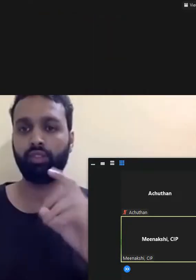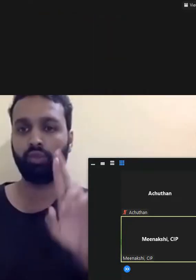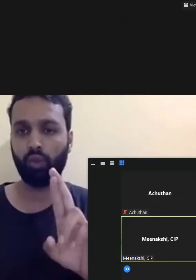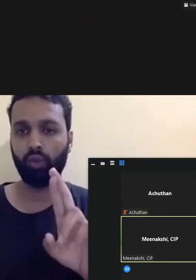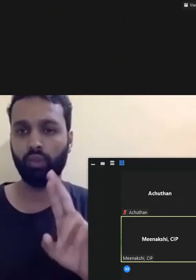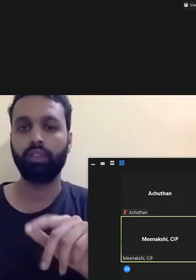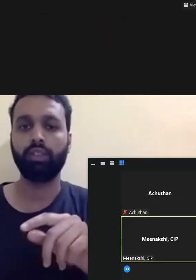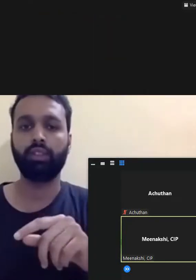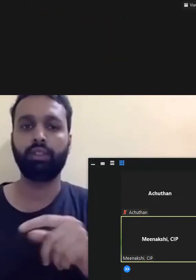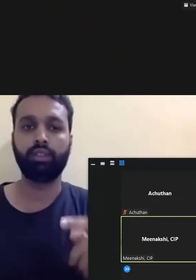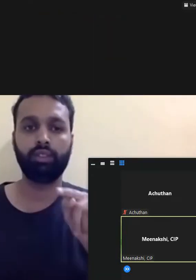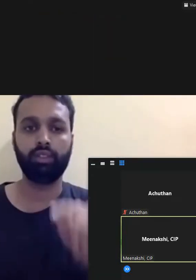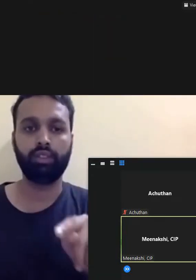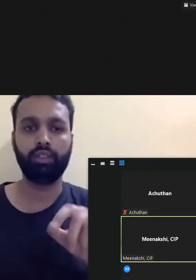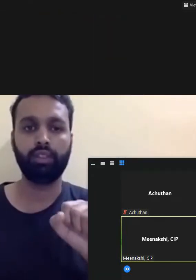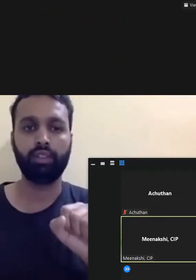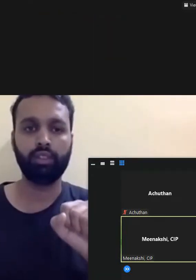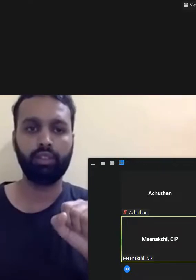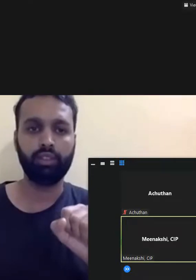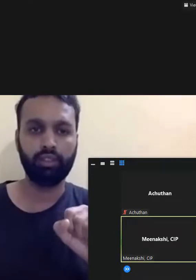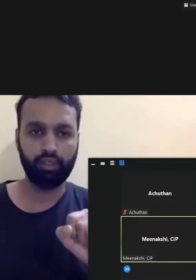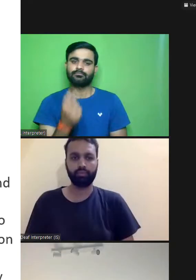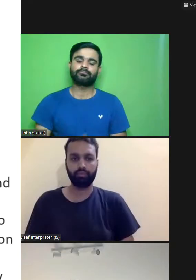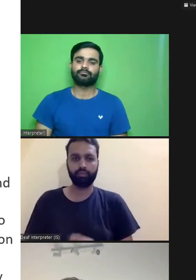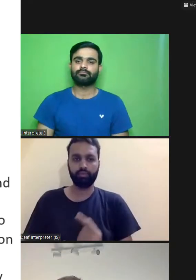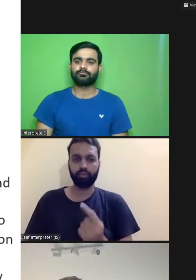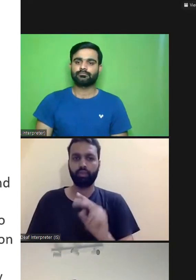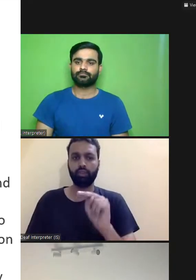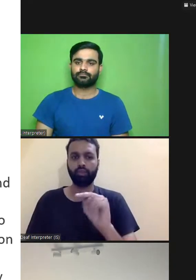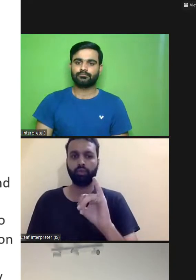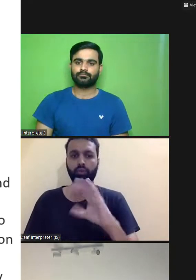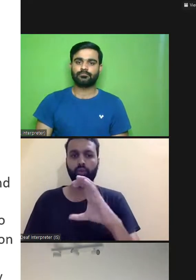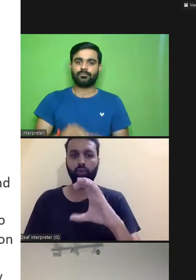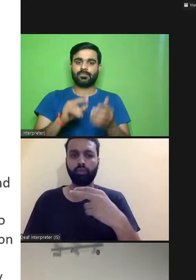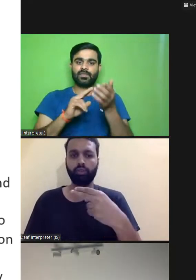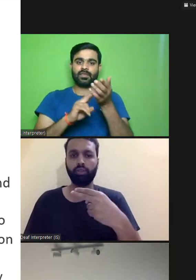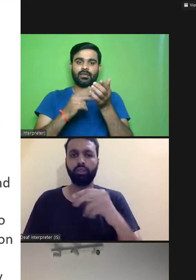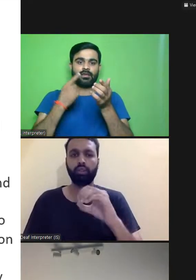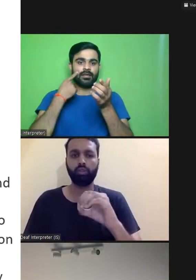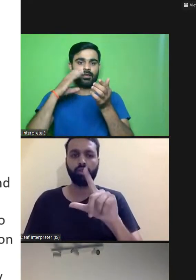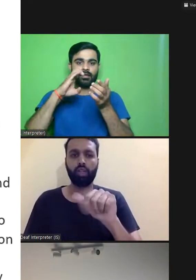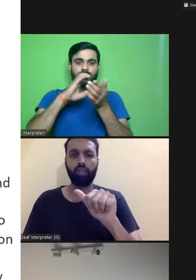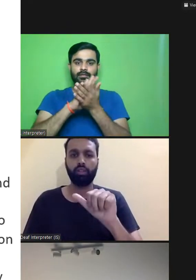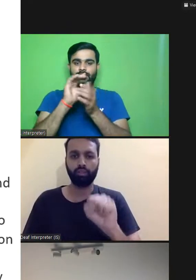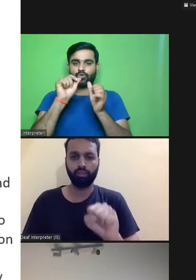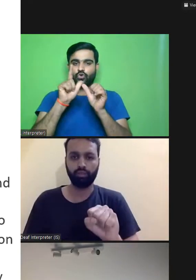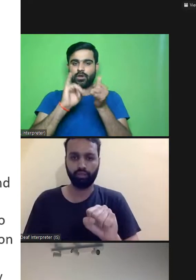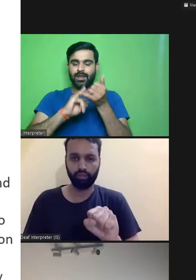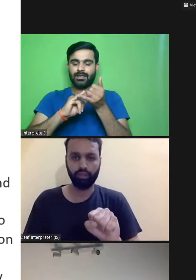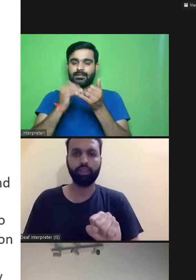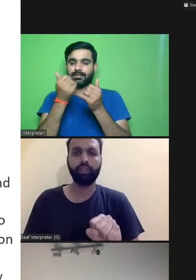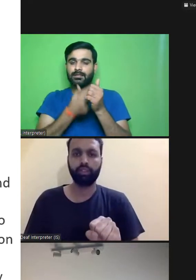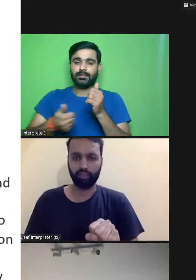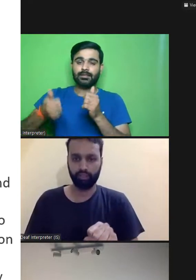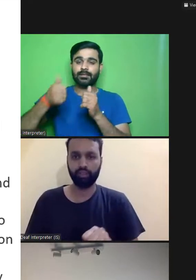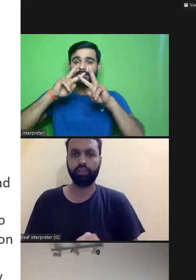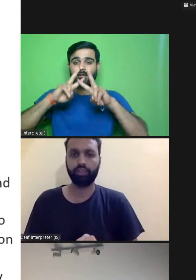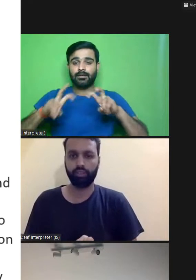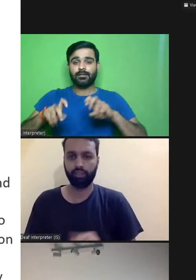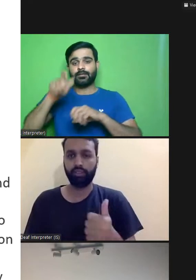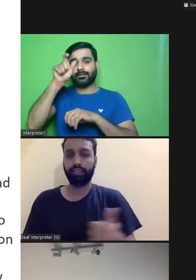Professor Nicholas Nisbett to talk to us. So Professor Nicholas Nisbett is a senior research fellow at IDS, where